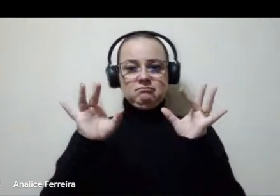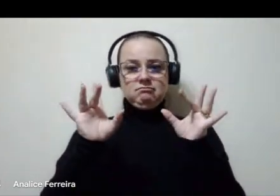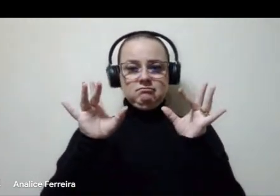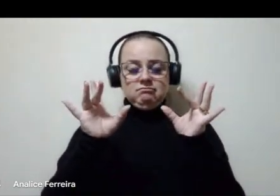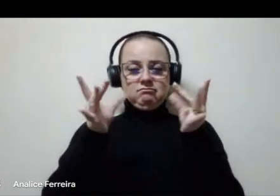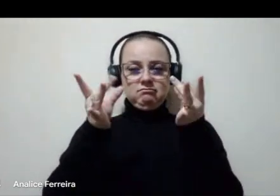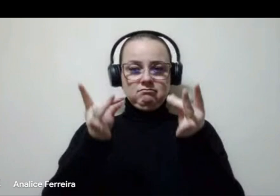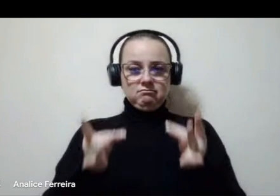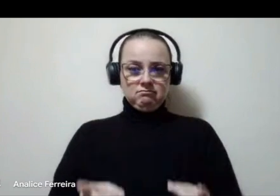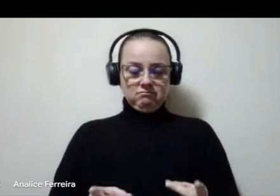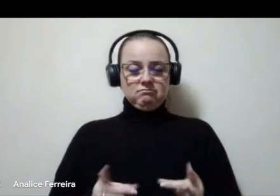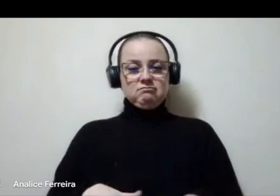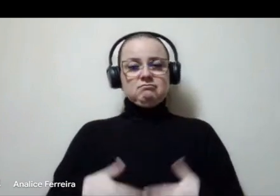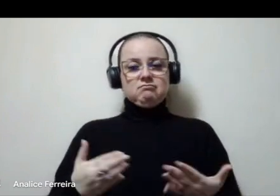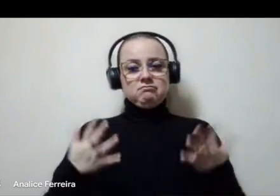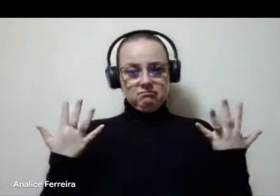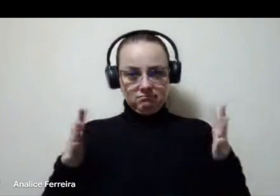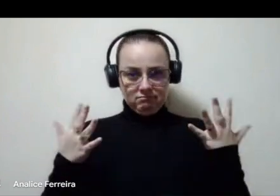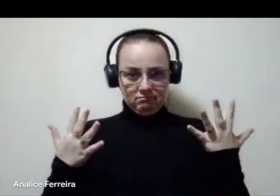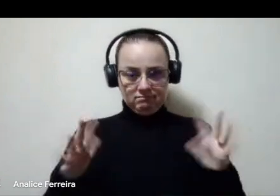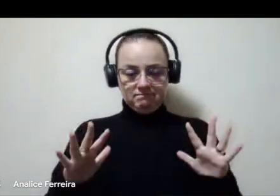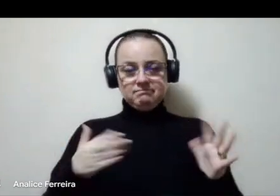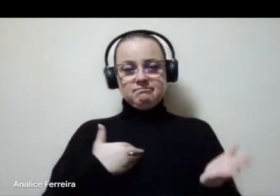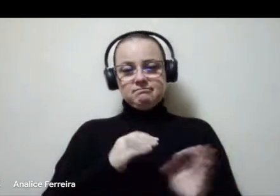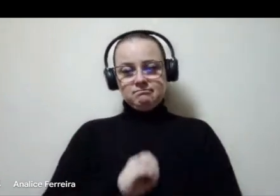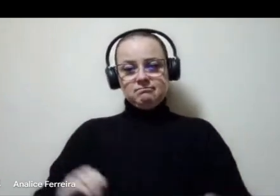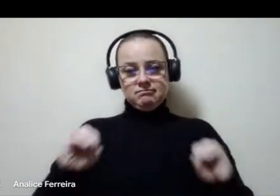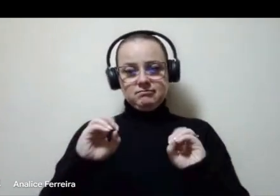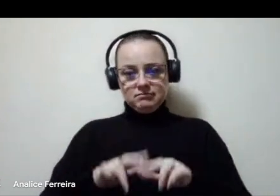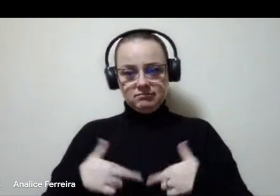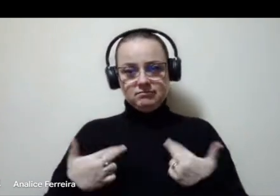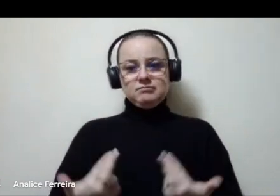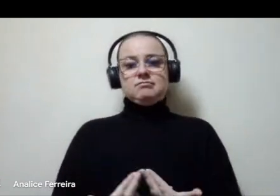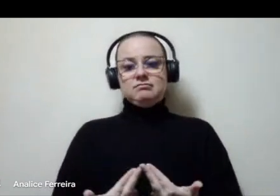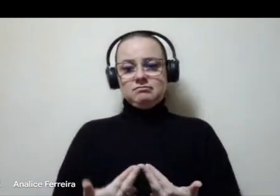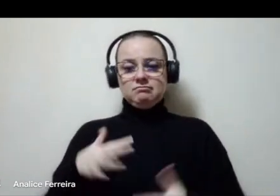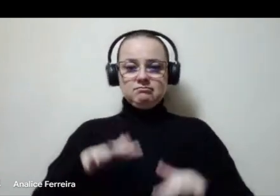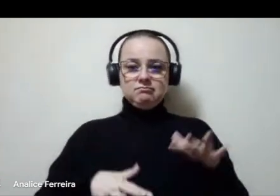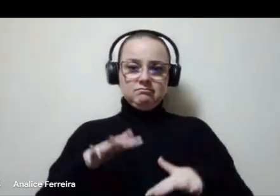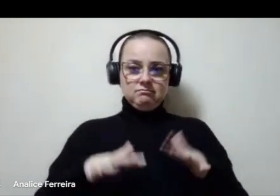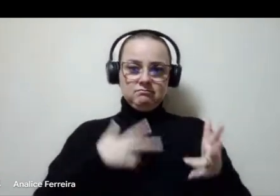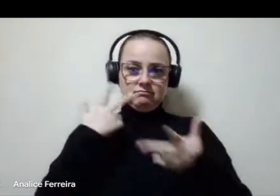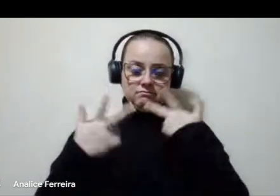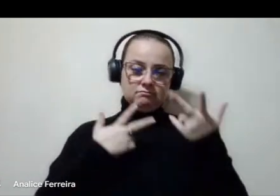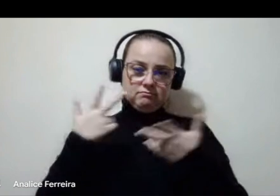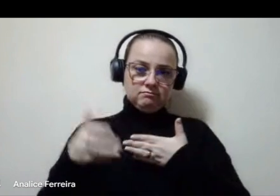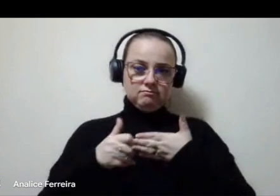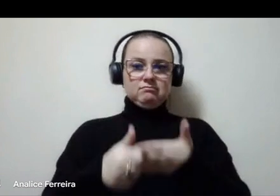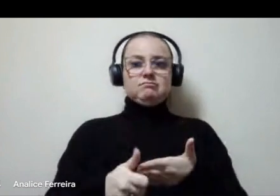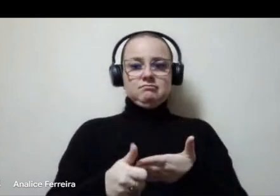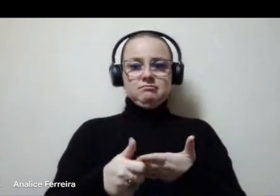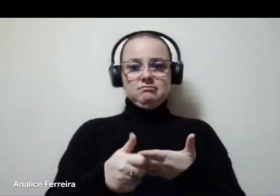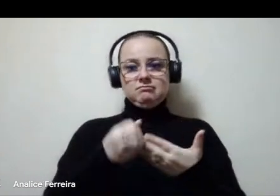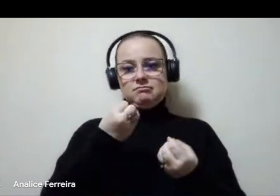meeting, I will be to a great meeting. I will have a meeting. I will here as well as